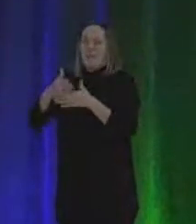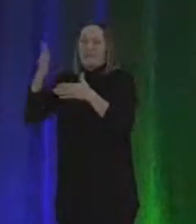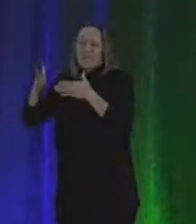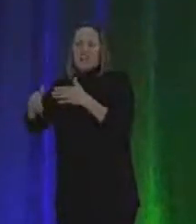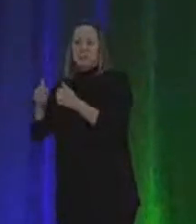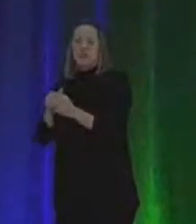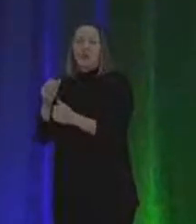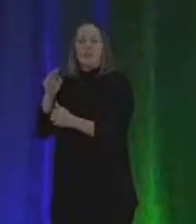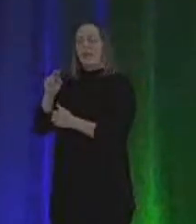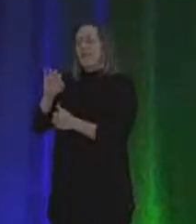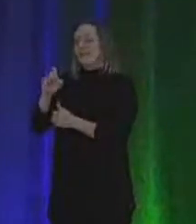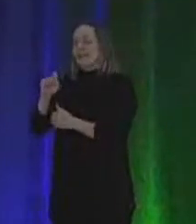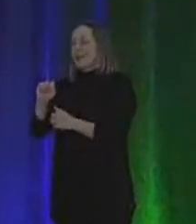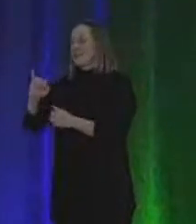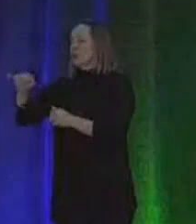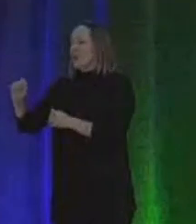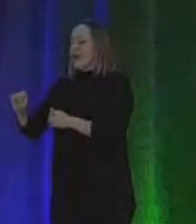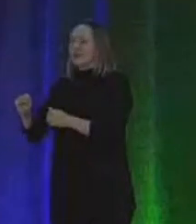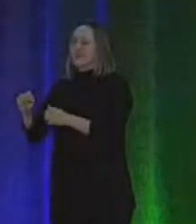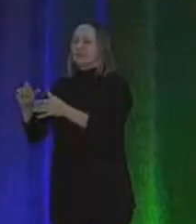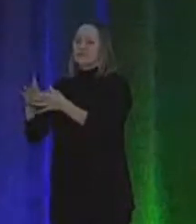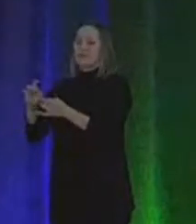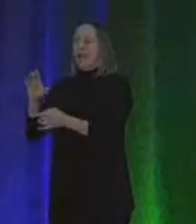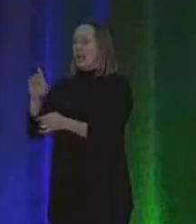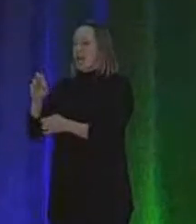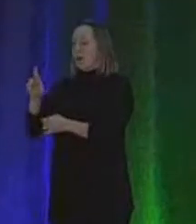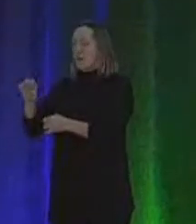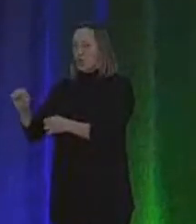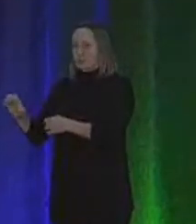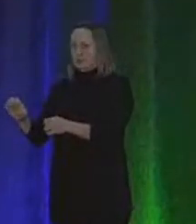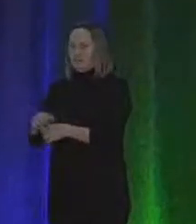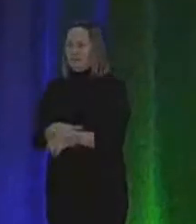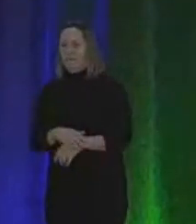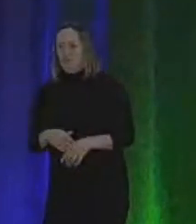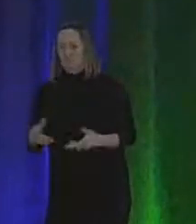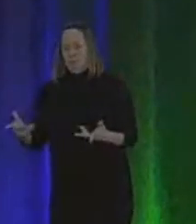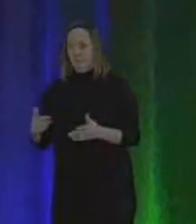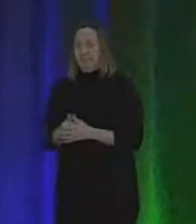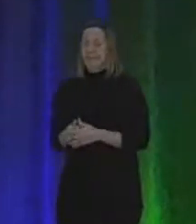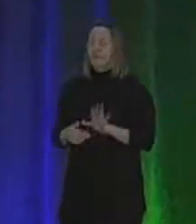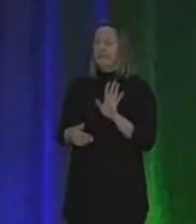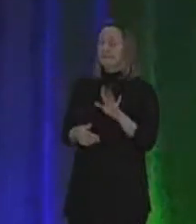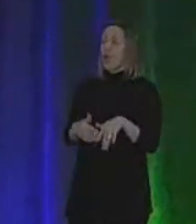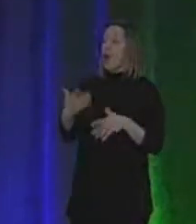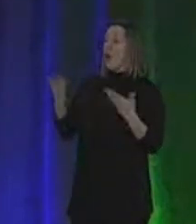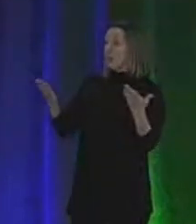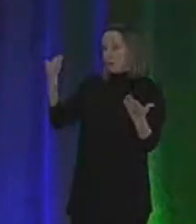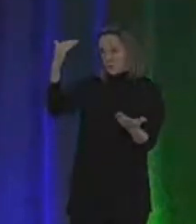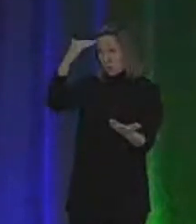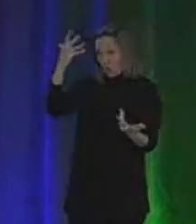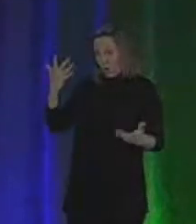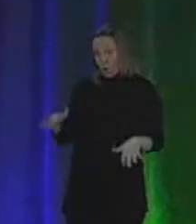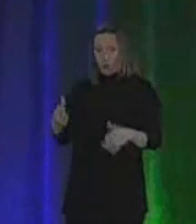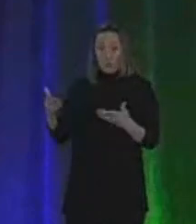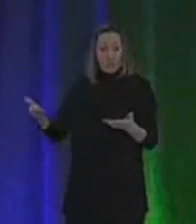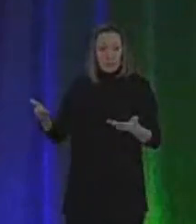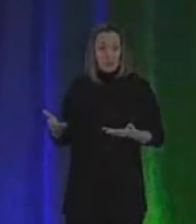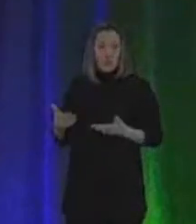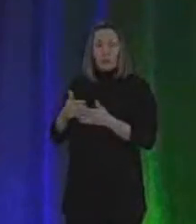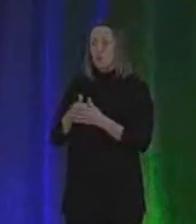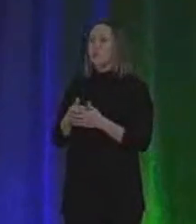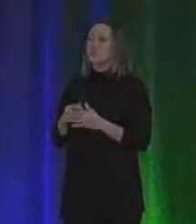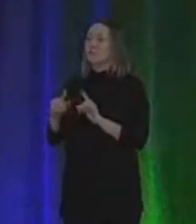Next.js Commerce and this little rewrite that we've been doing. So as you may know, we introduced Next.js 13